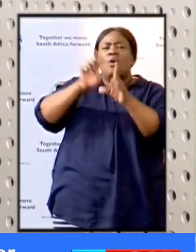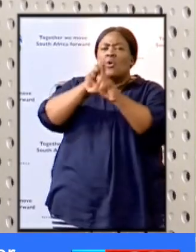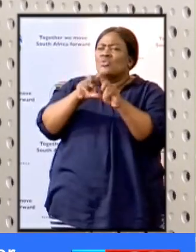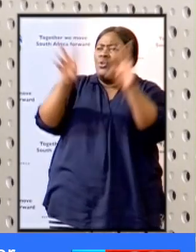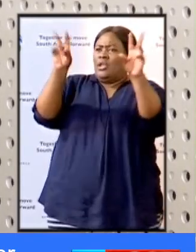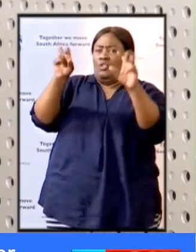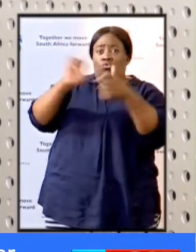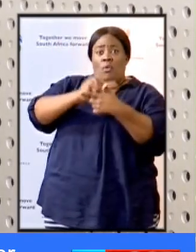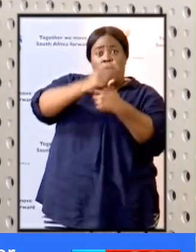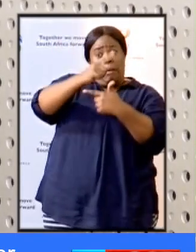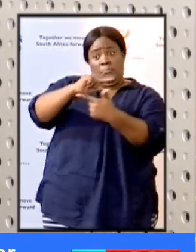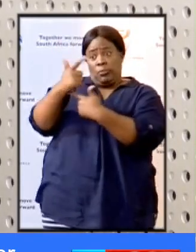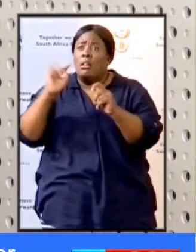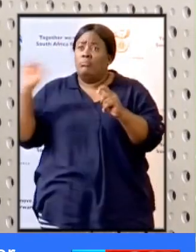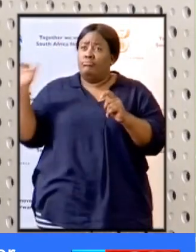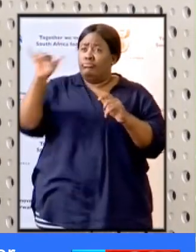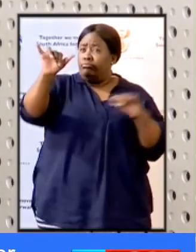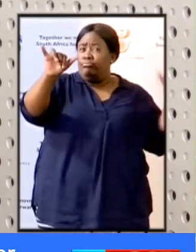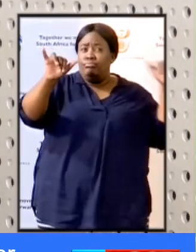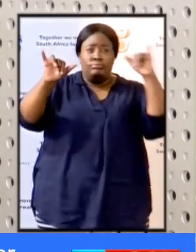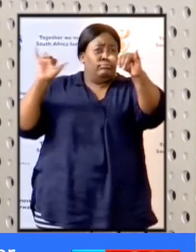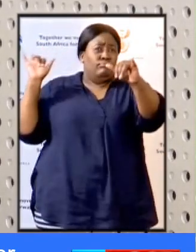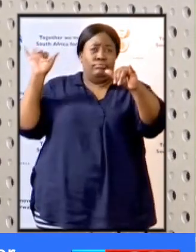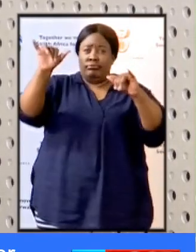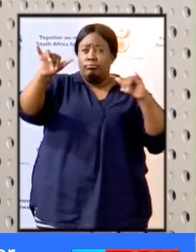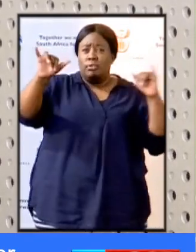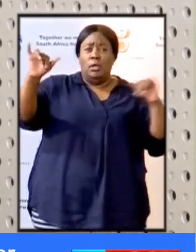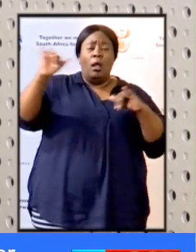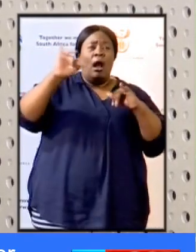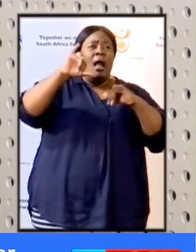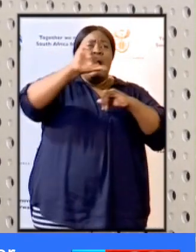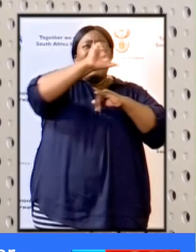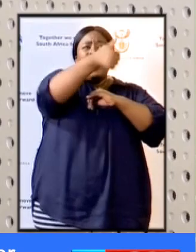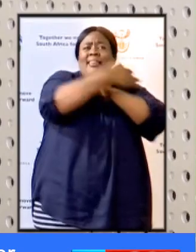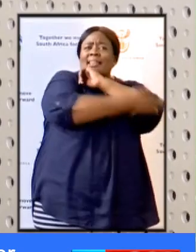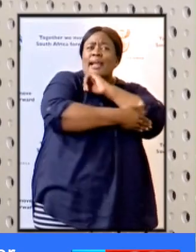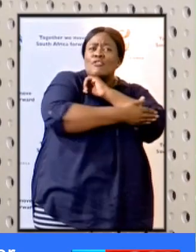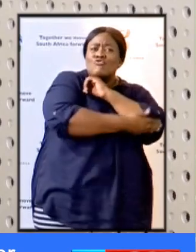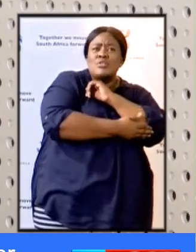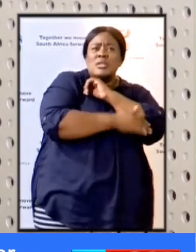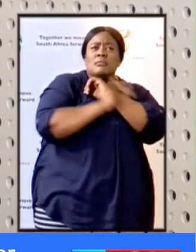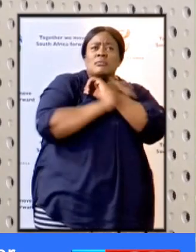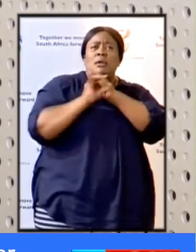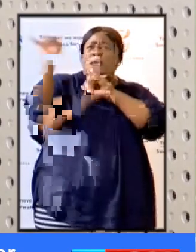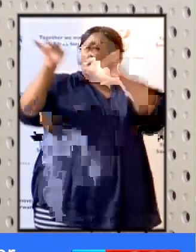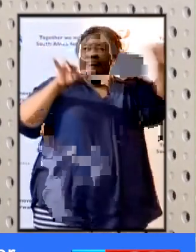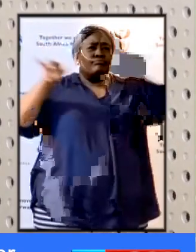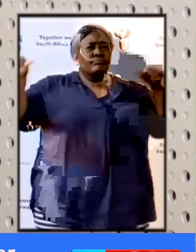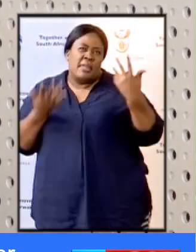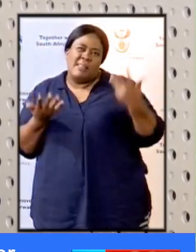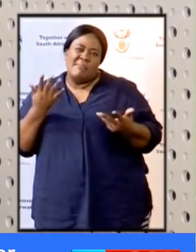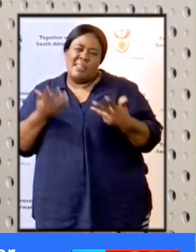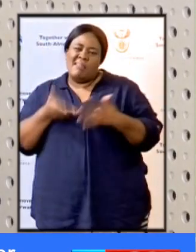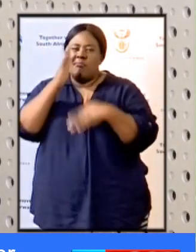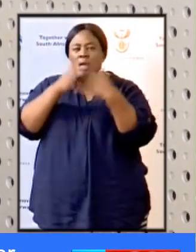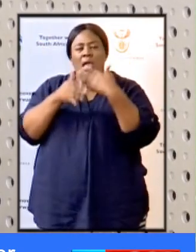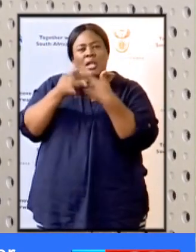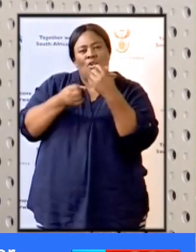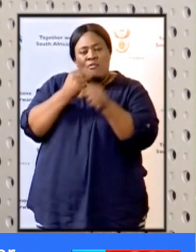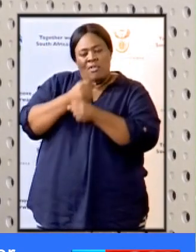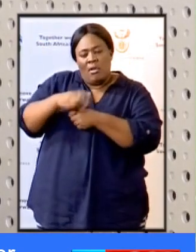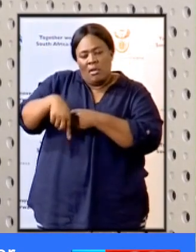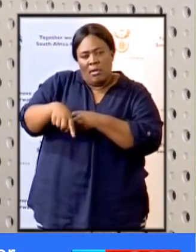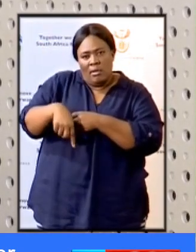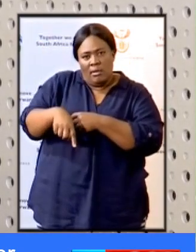laptops, there's been no travel overseas or outside the country. So we need to be able to